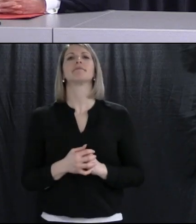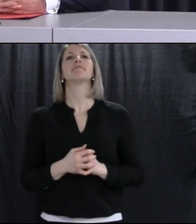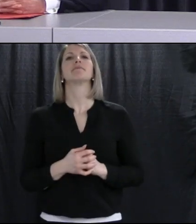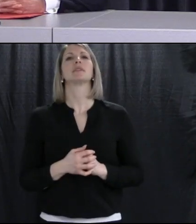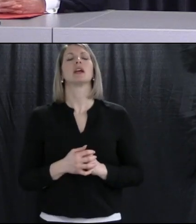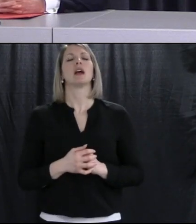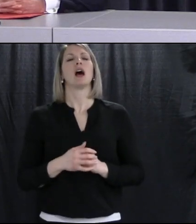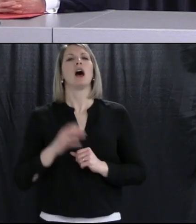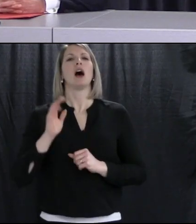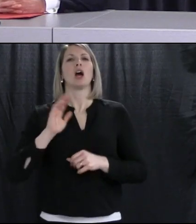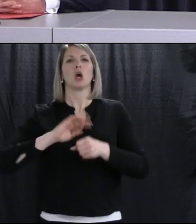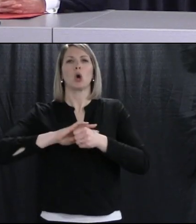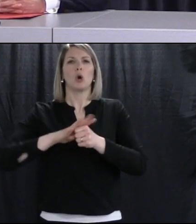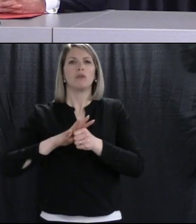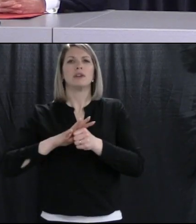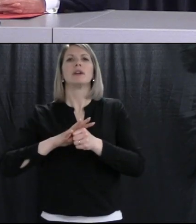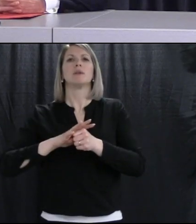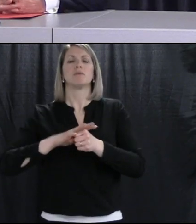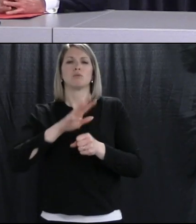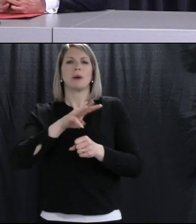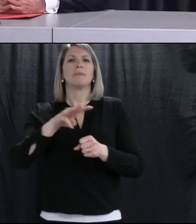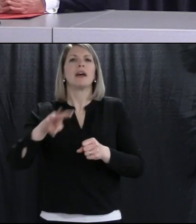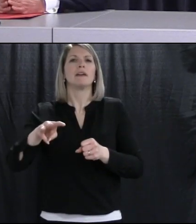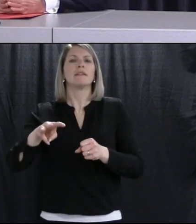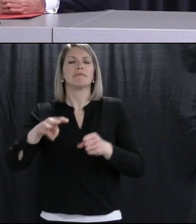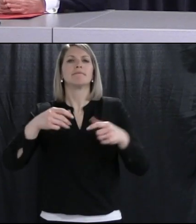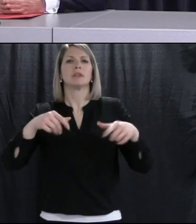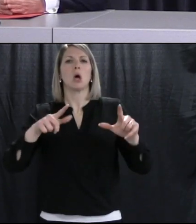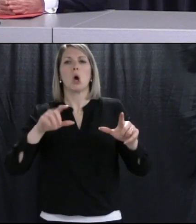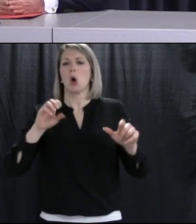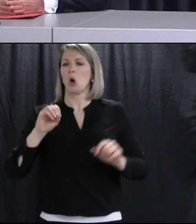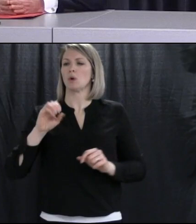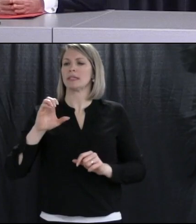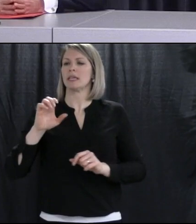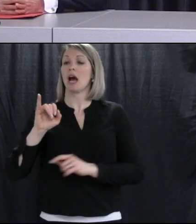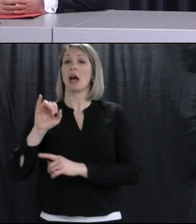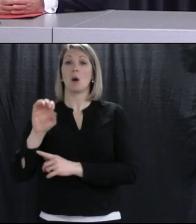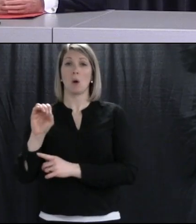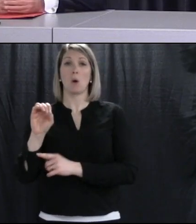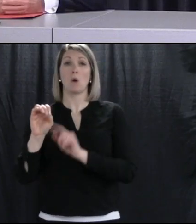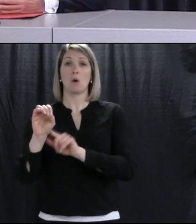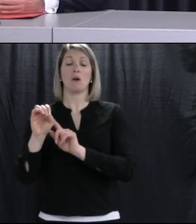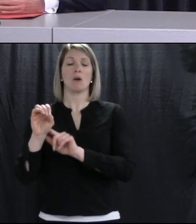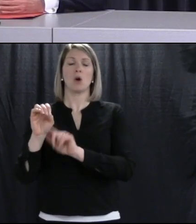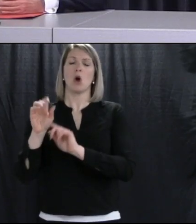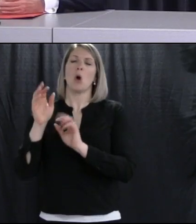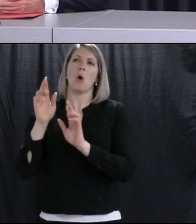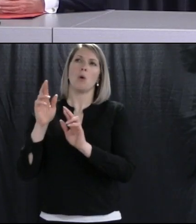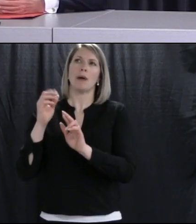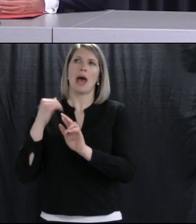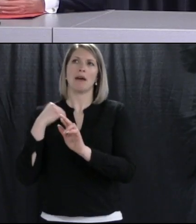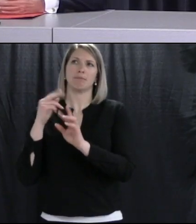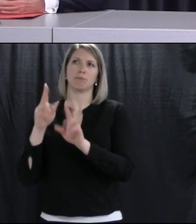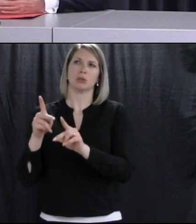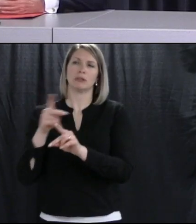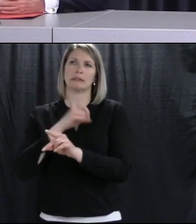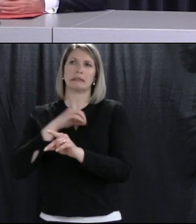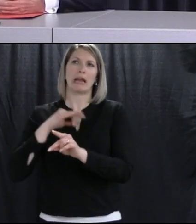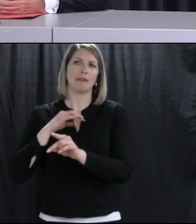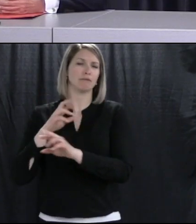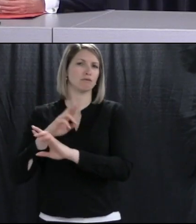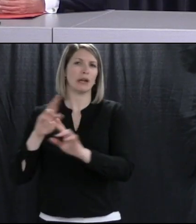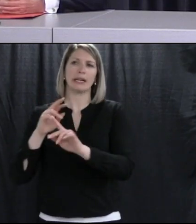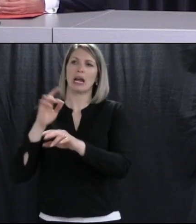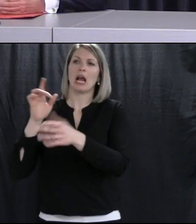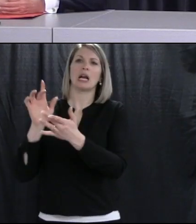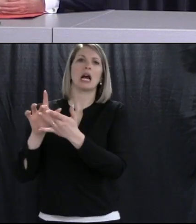COVID-19 website, we are working with OCIO. Hopefully by the end of the day, we will have a Contact Us section there, which